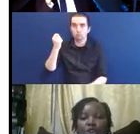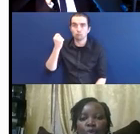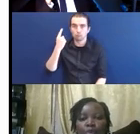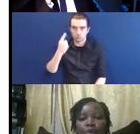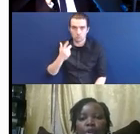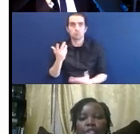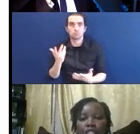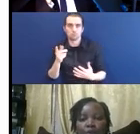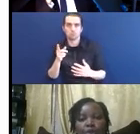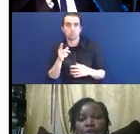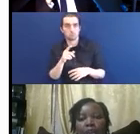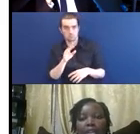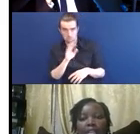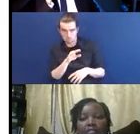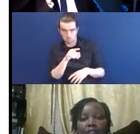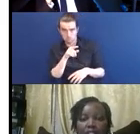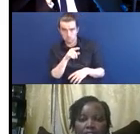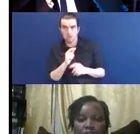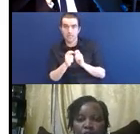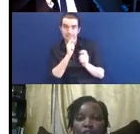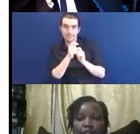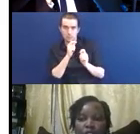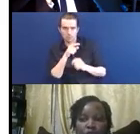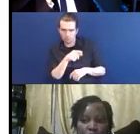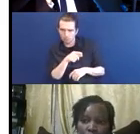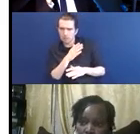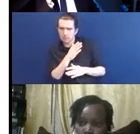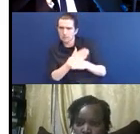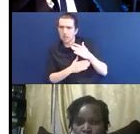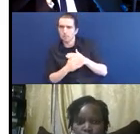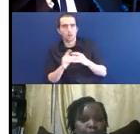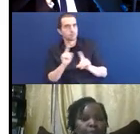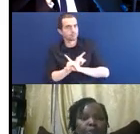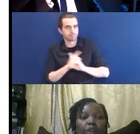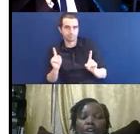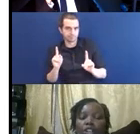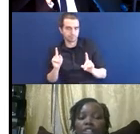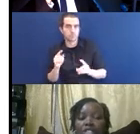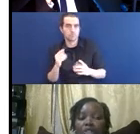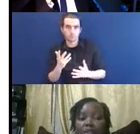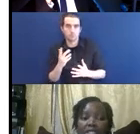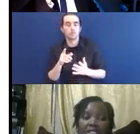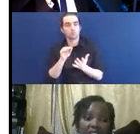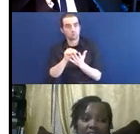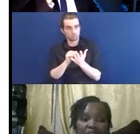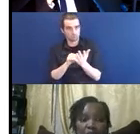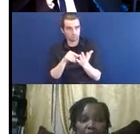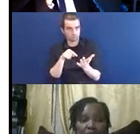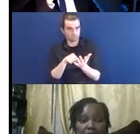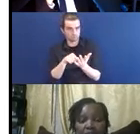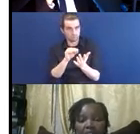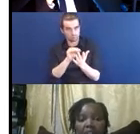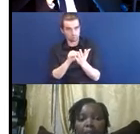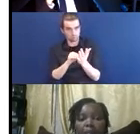written job description and identify the essential functions of the job. Don't assume that certain